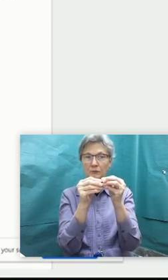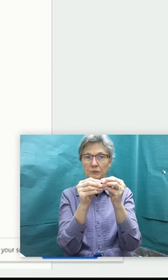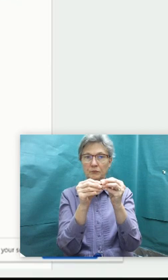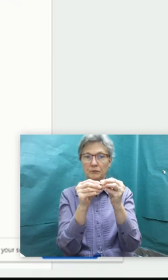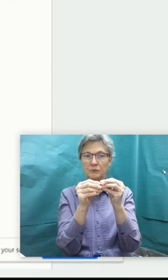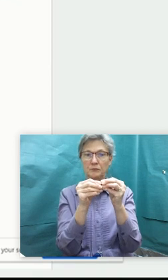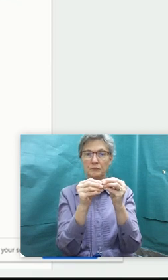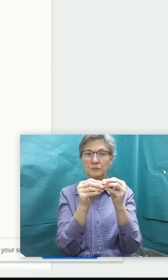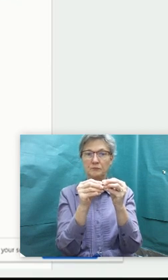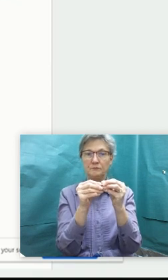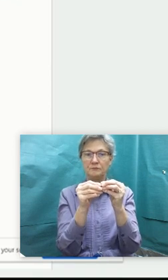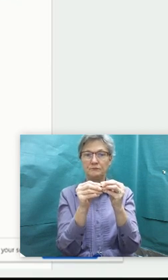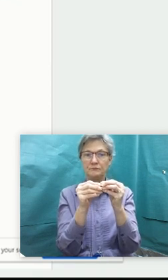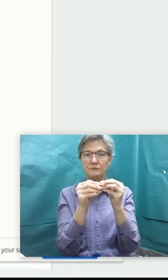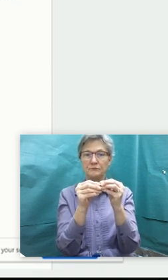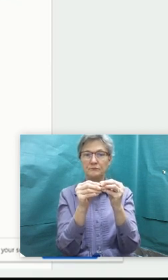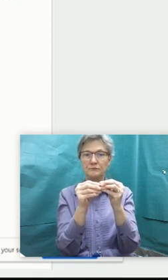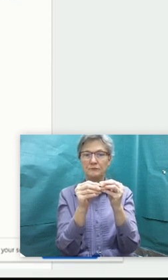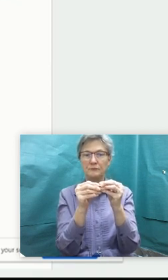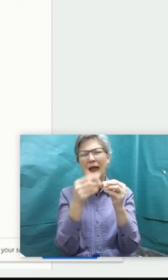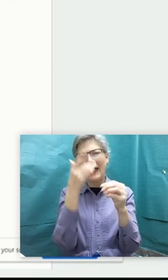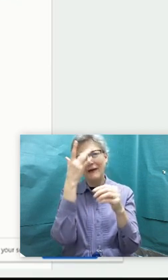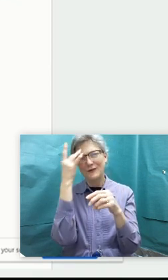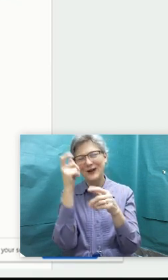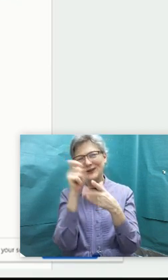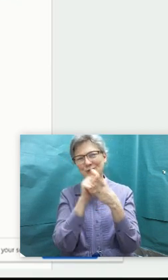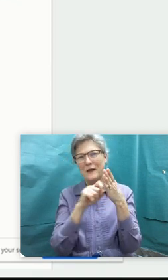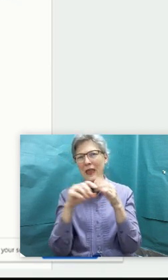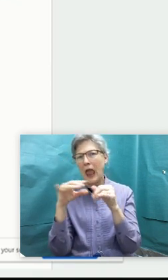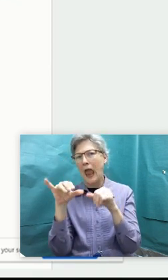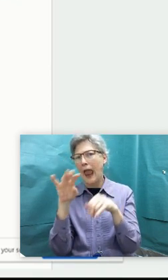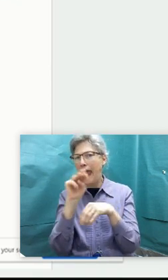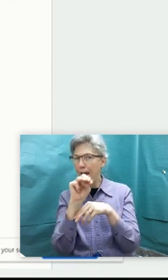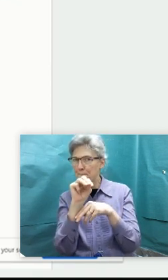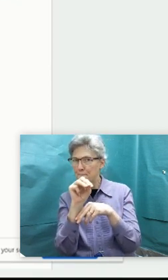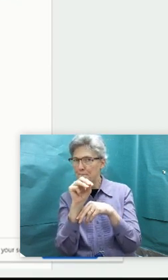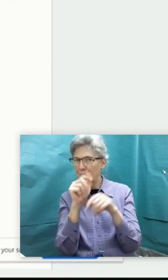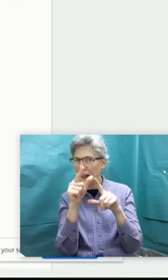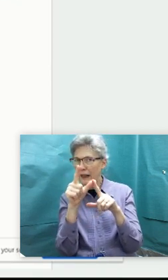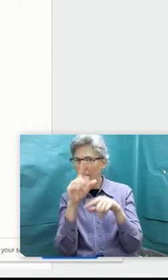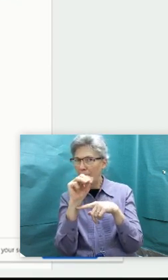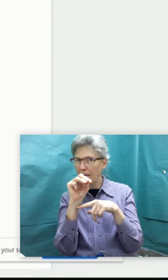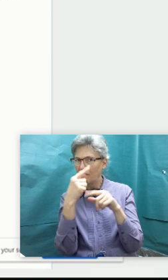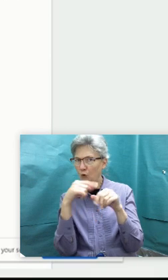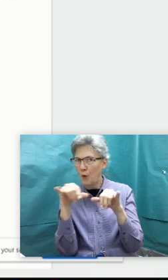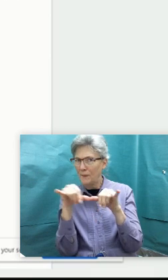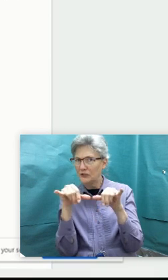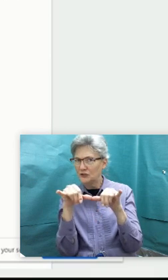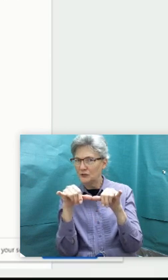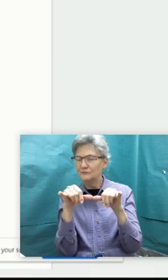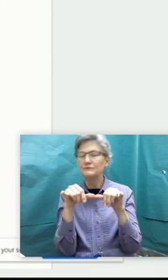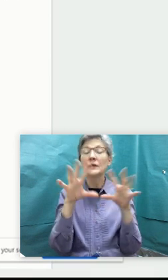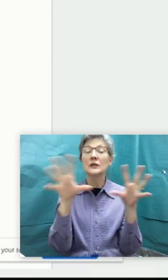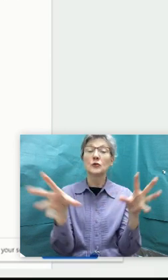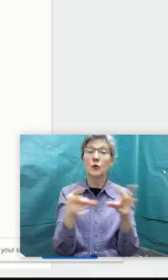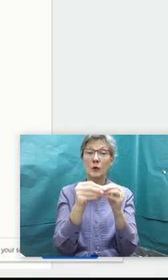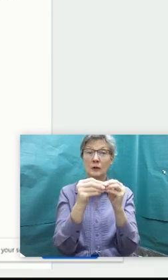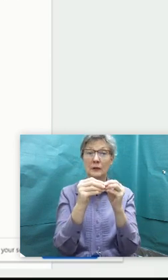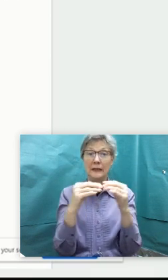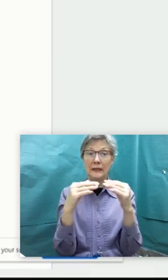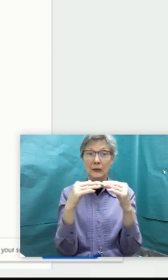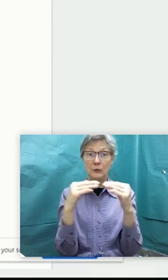oh, I didn't write the M there for the measure. Good thing I double checked my work. In total would give us